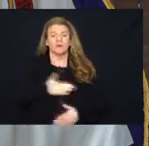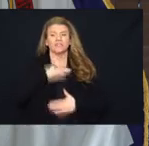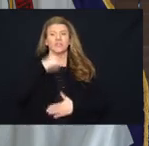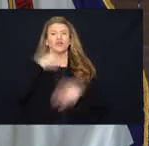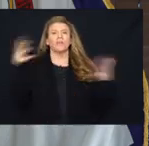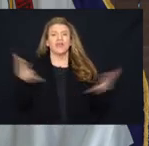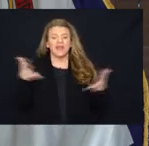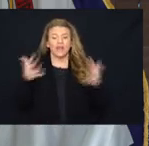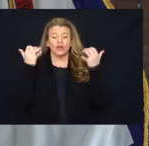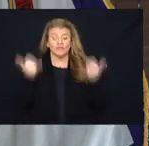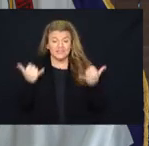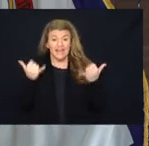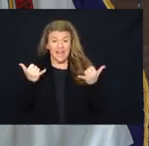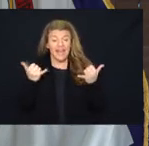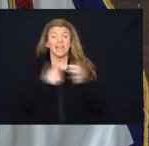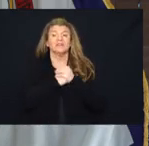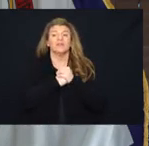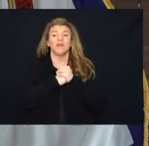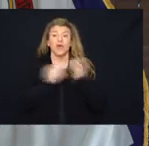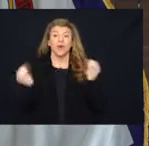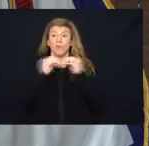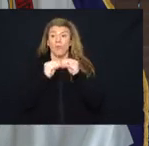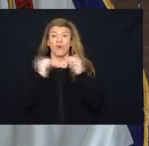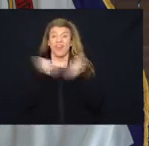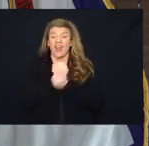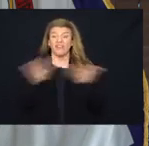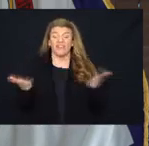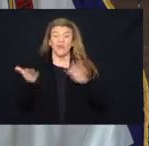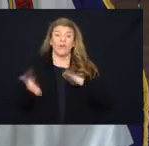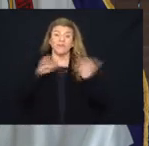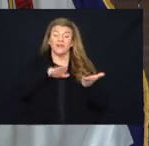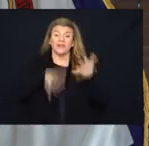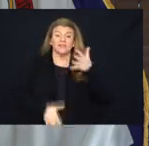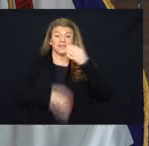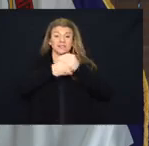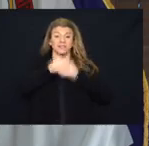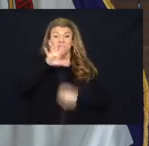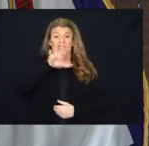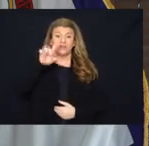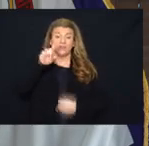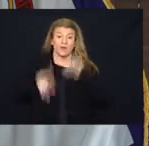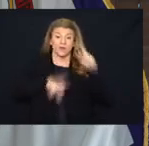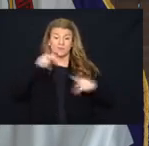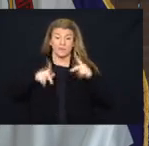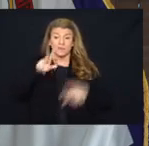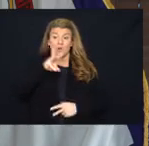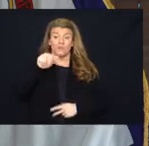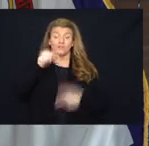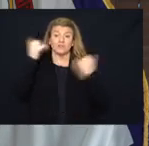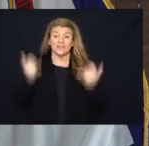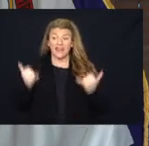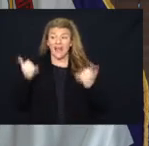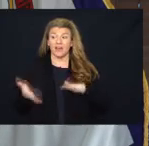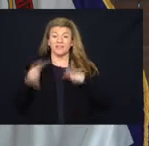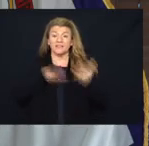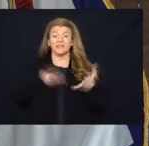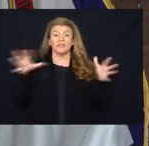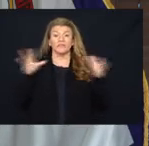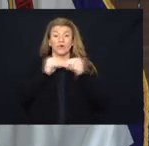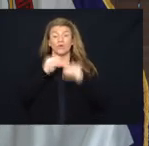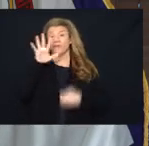and everything, and more than anything, we've lost an additional 51 people in West Virginia. Now we're at a death total of